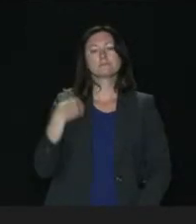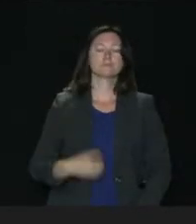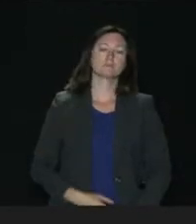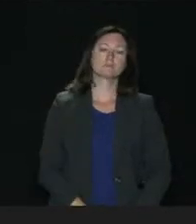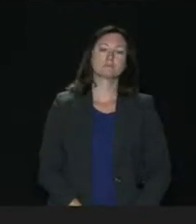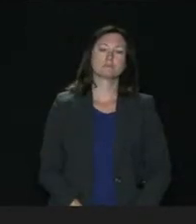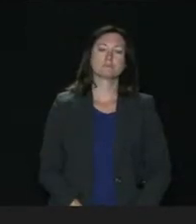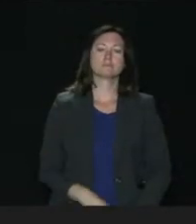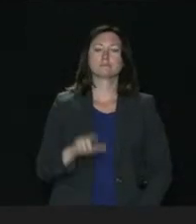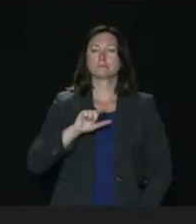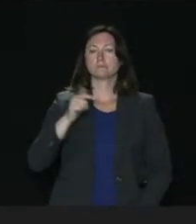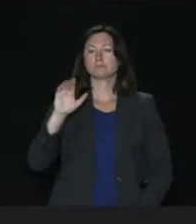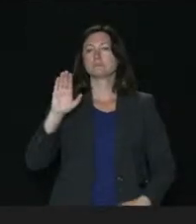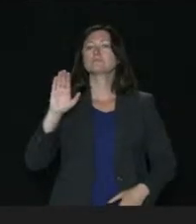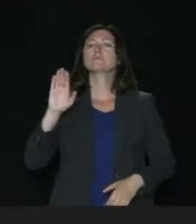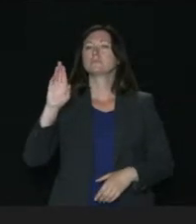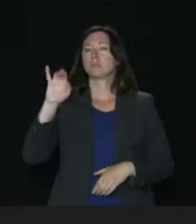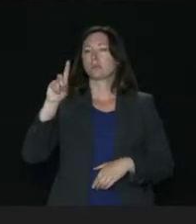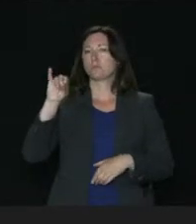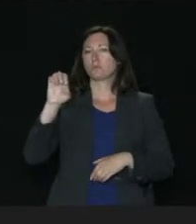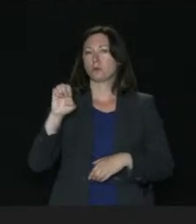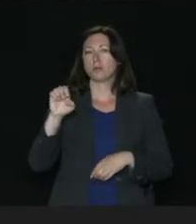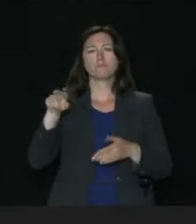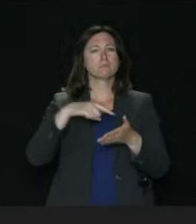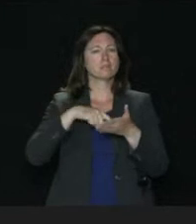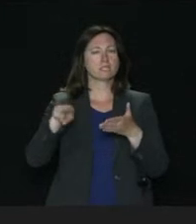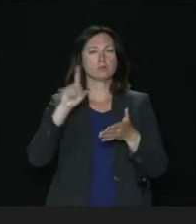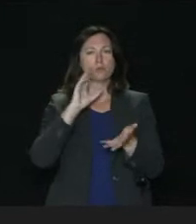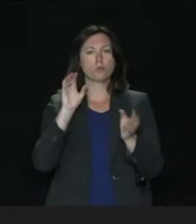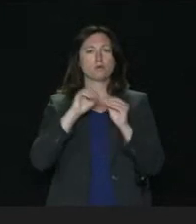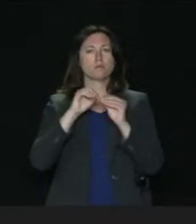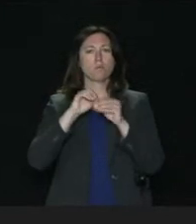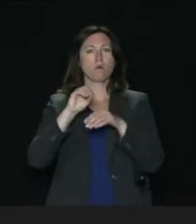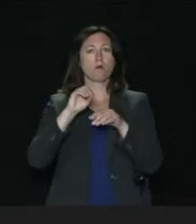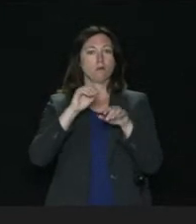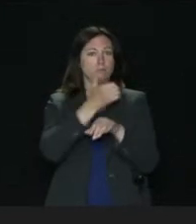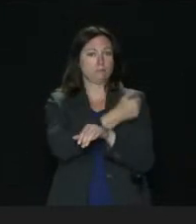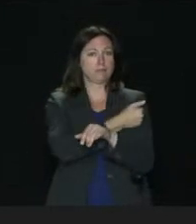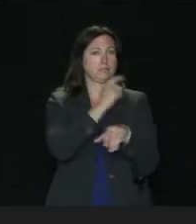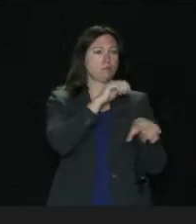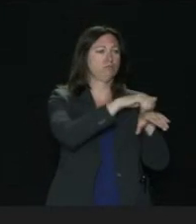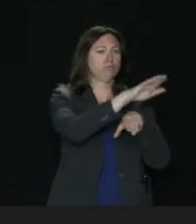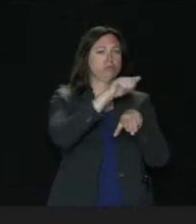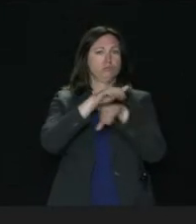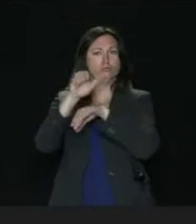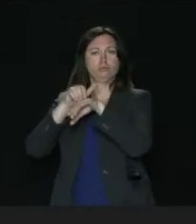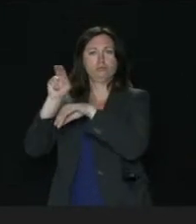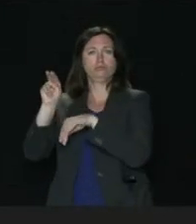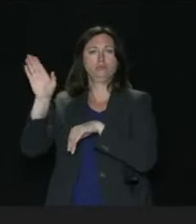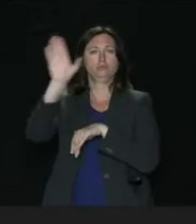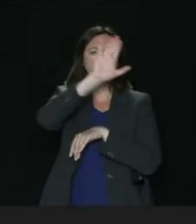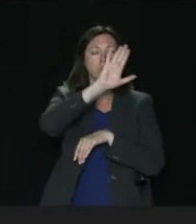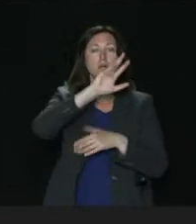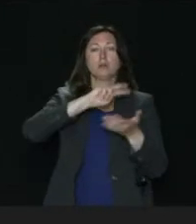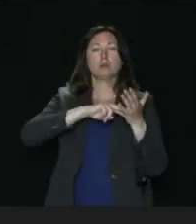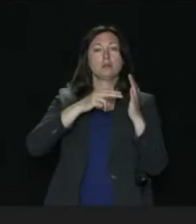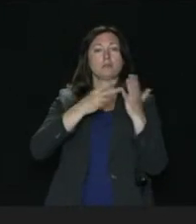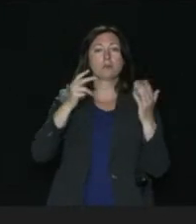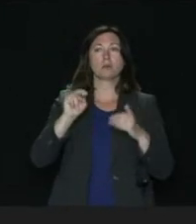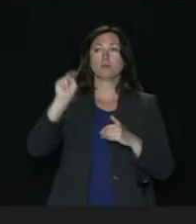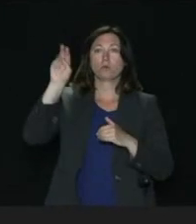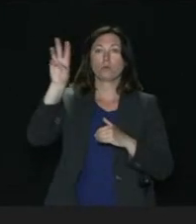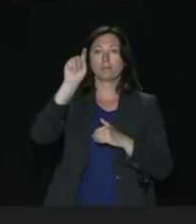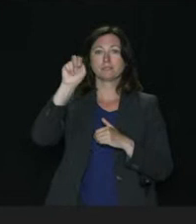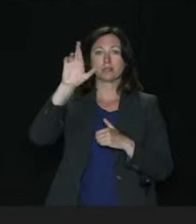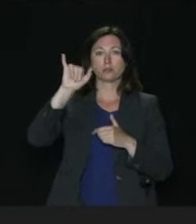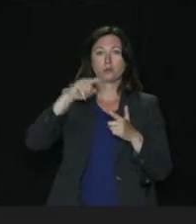This week, we are completing the deliveries of vaccines to the territories. This means the Northwest Territories, Nunavut,